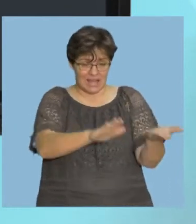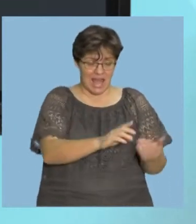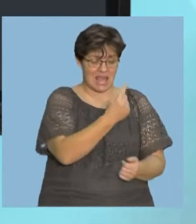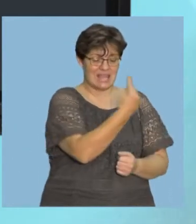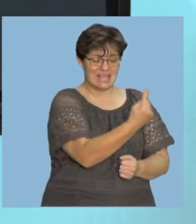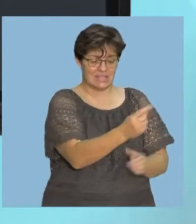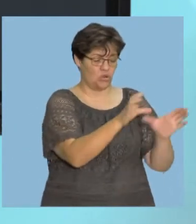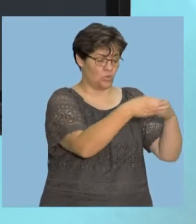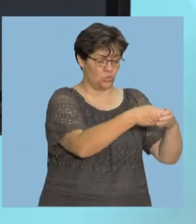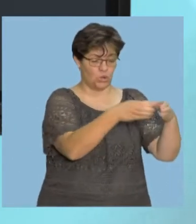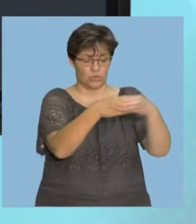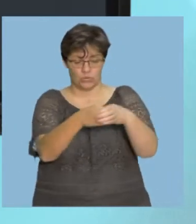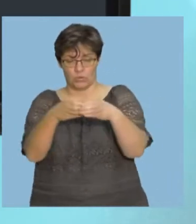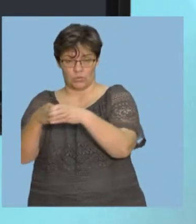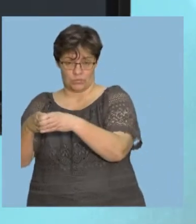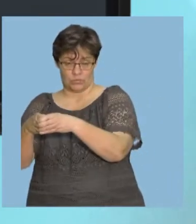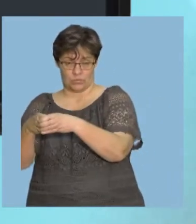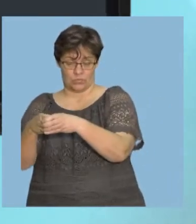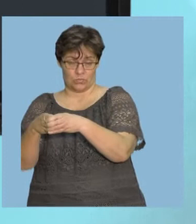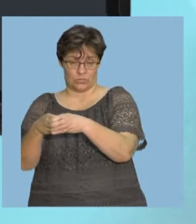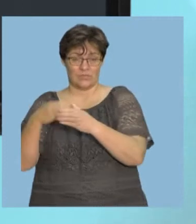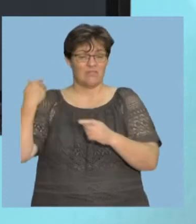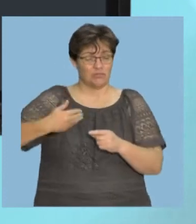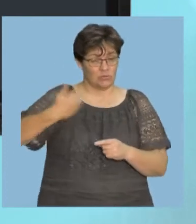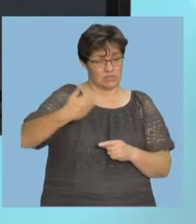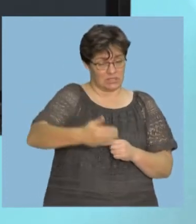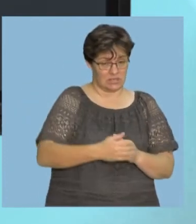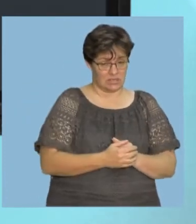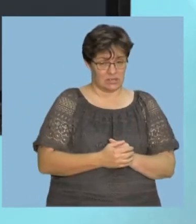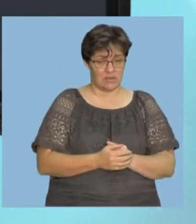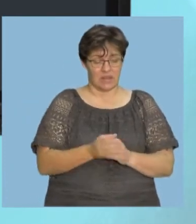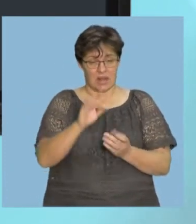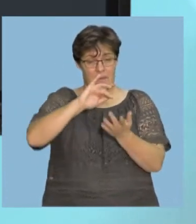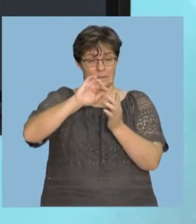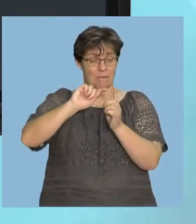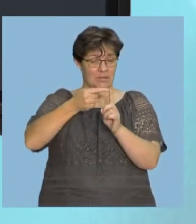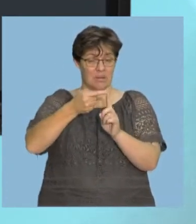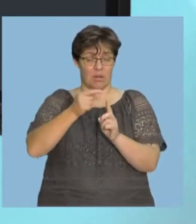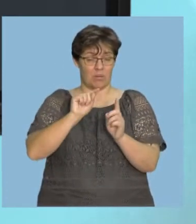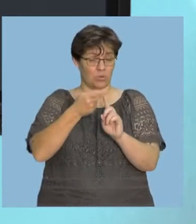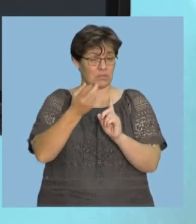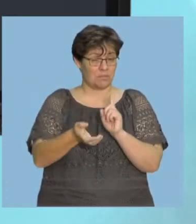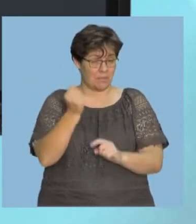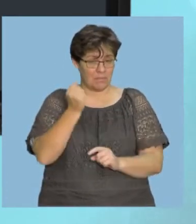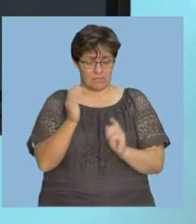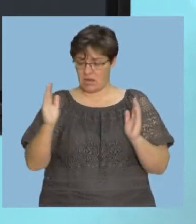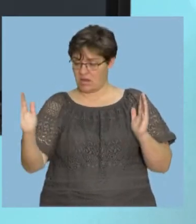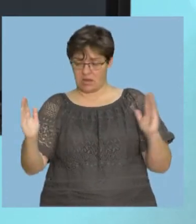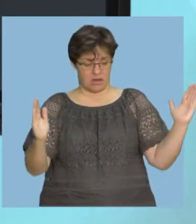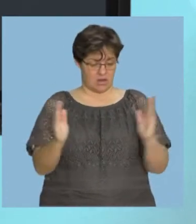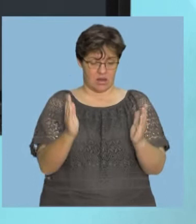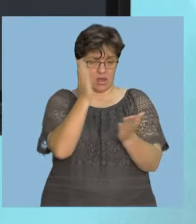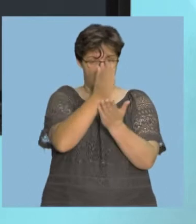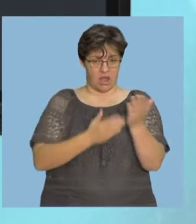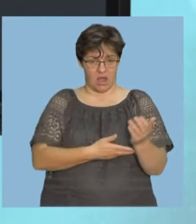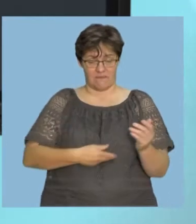age group interval, which is the frequency. Then find the midpoint. The midpoint is halfway